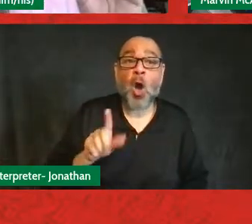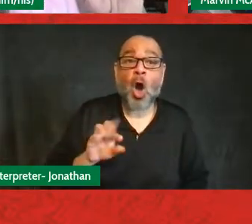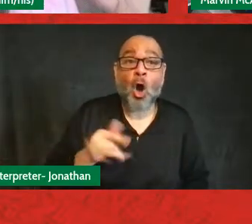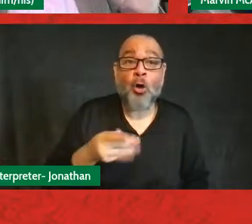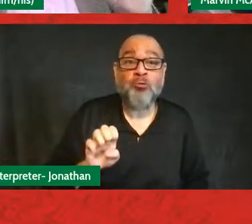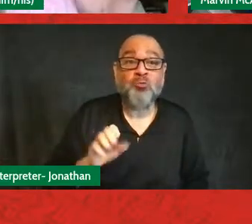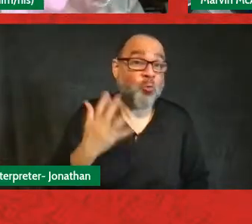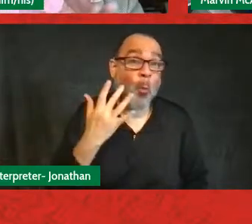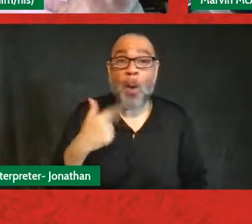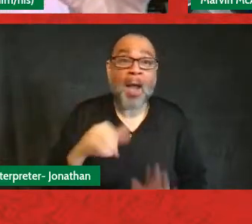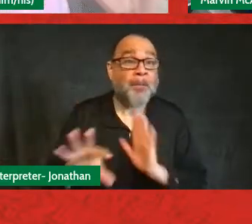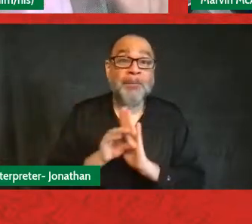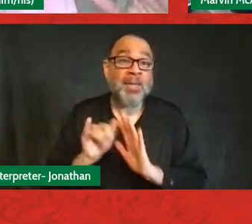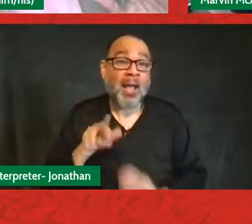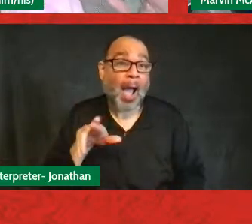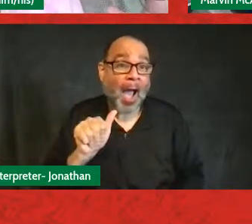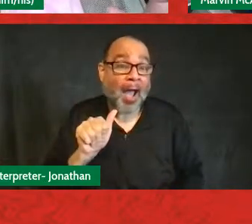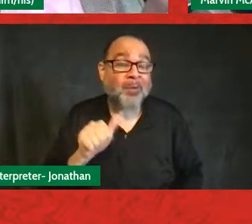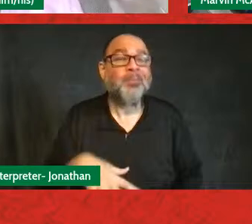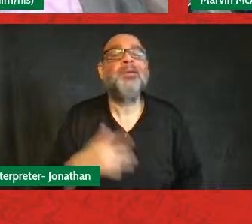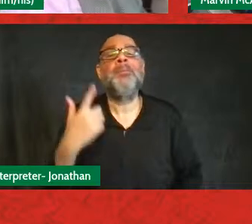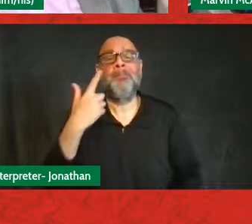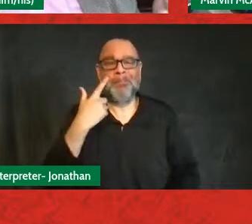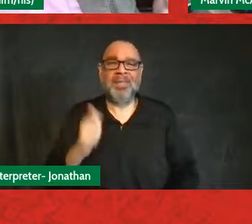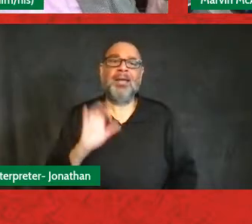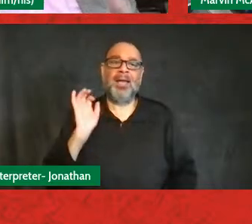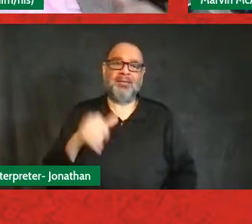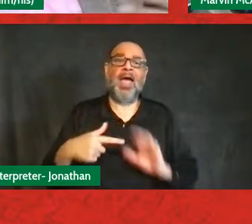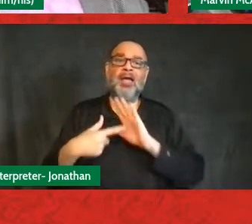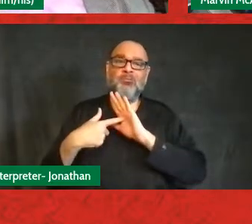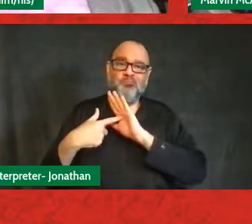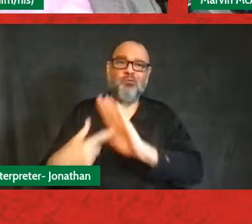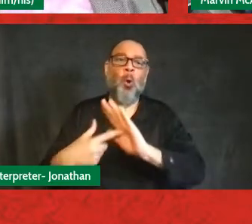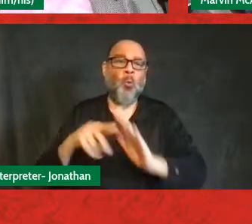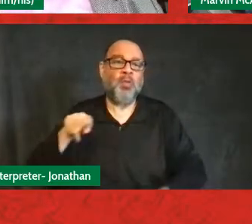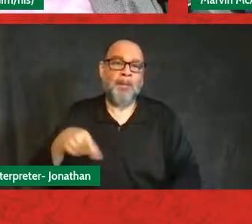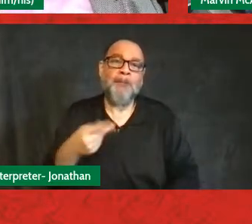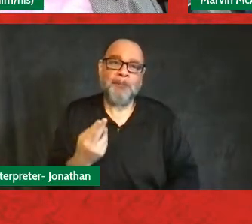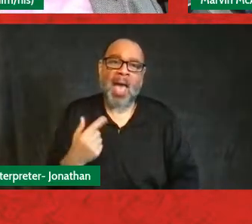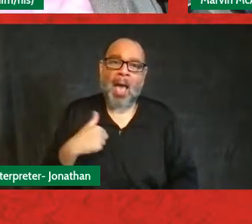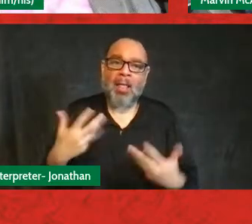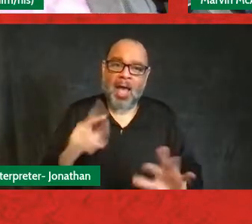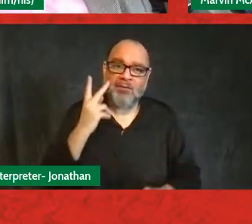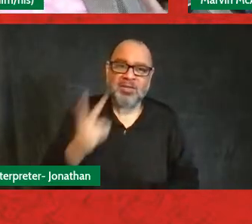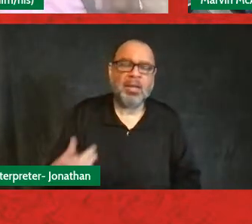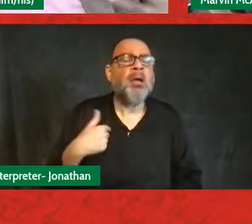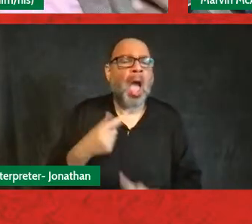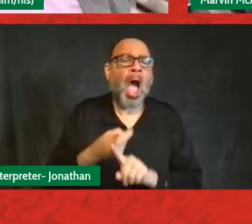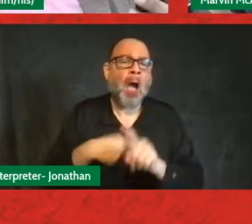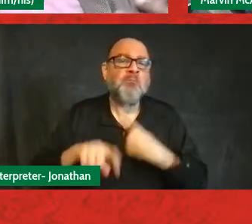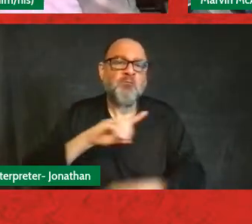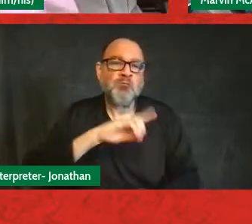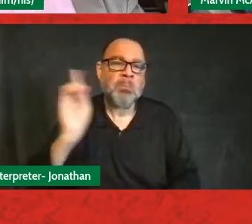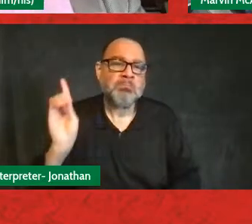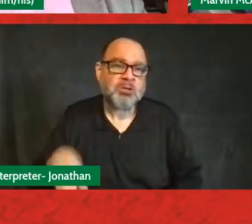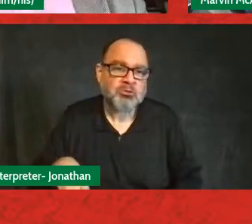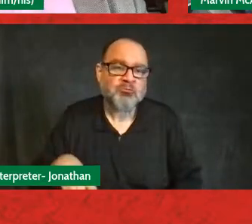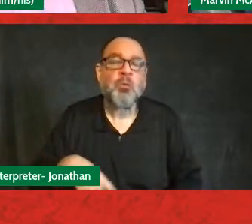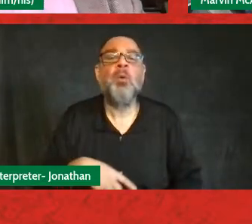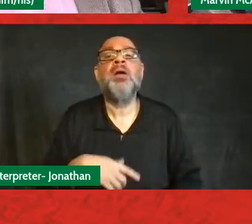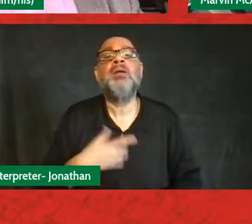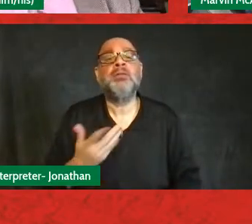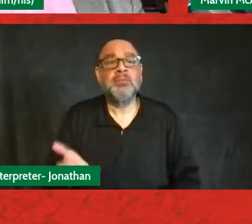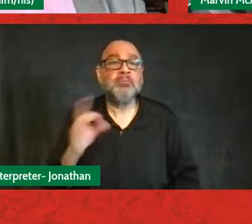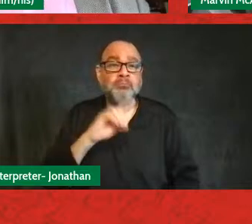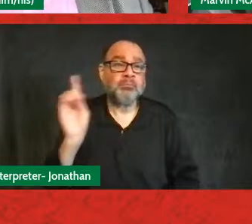is because it follows the path I've seen. I'm from Detroit, as Jonathan Dewberry alluded to. And when I grew up in Detroit, there was the Vest